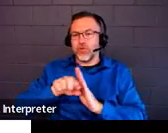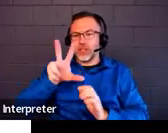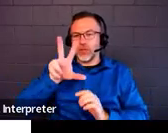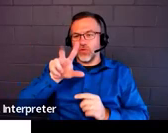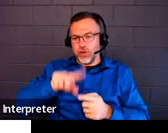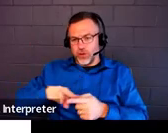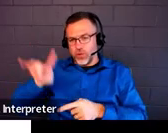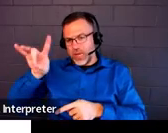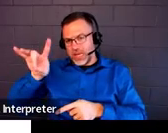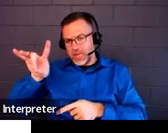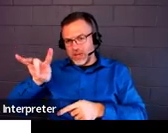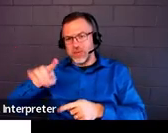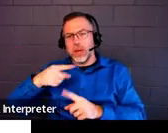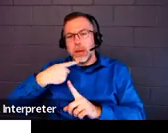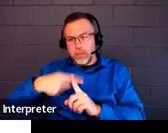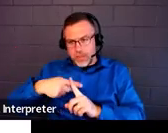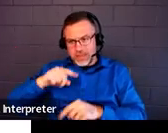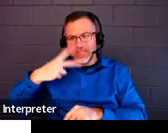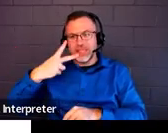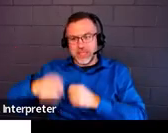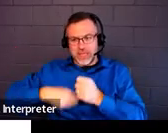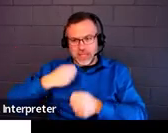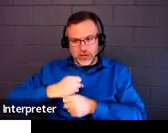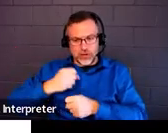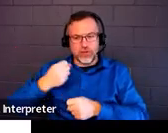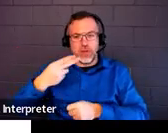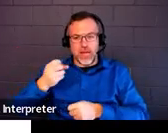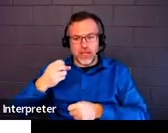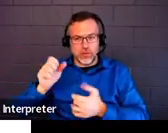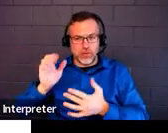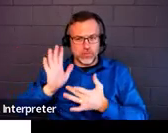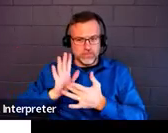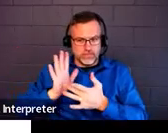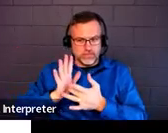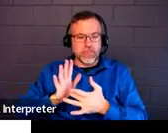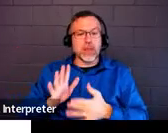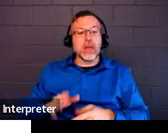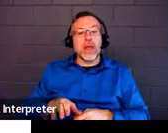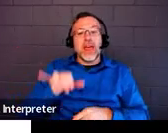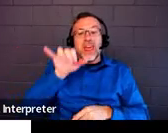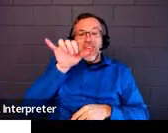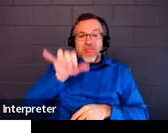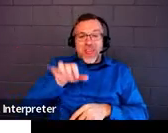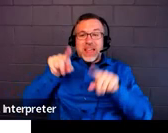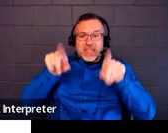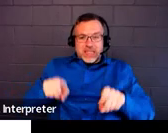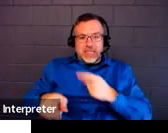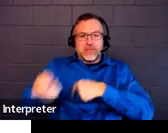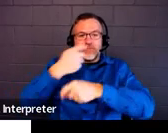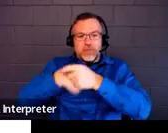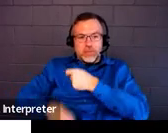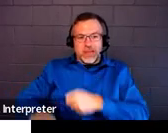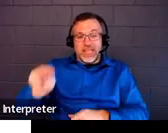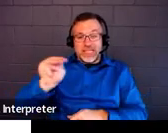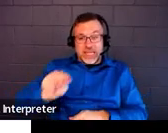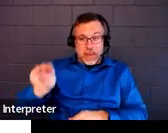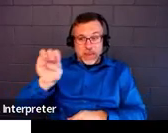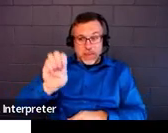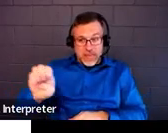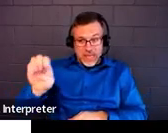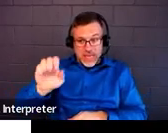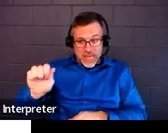year of high school. And that is the assessment that is replacing the MEA, correct,